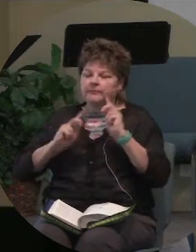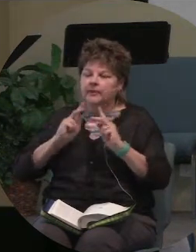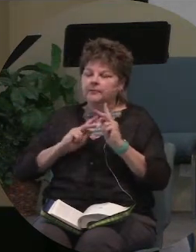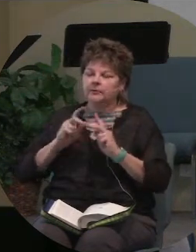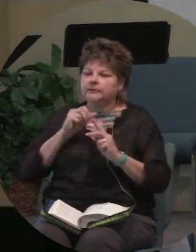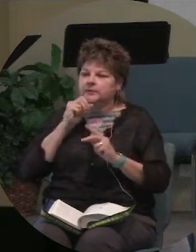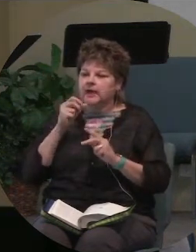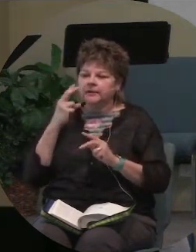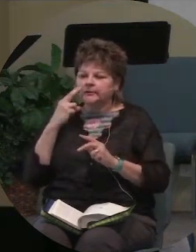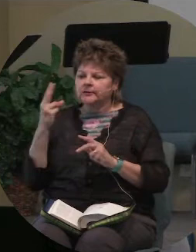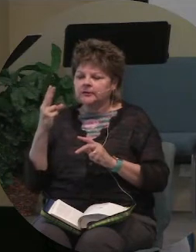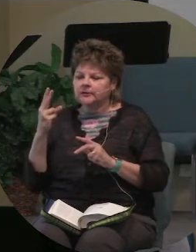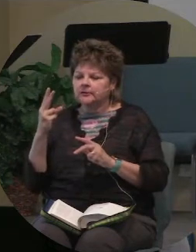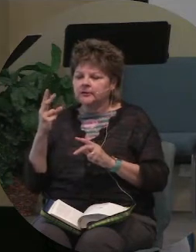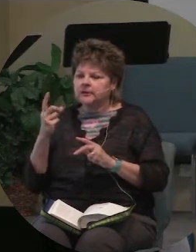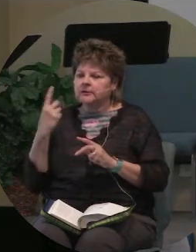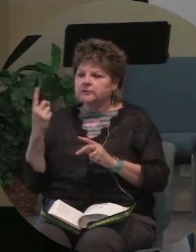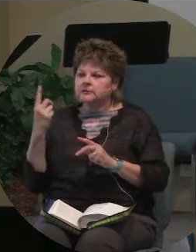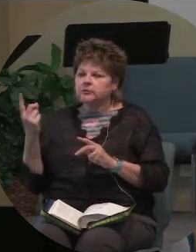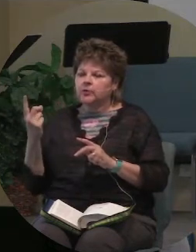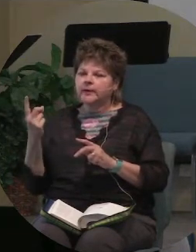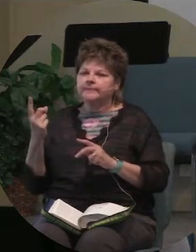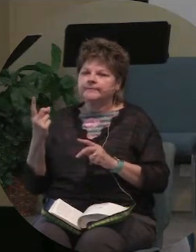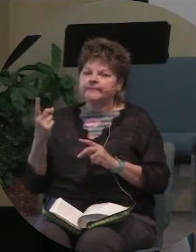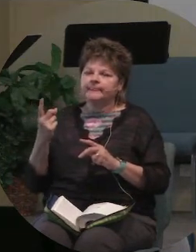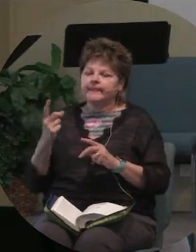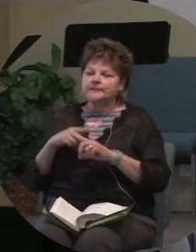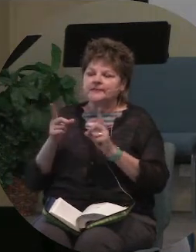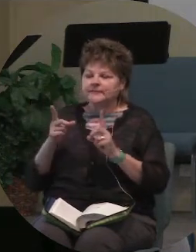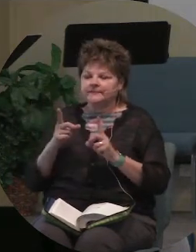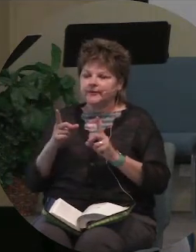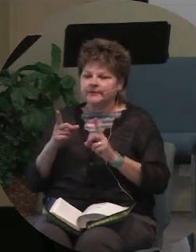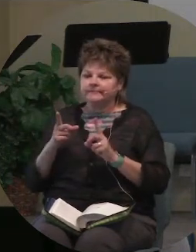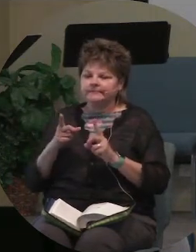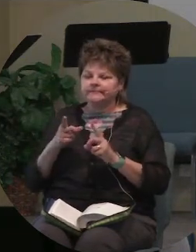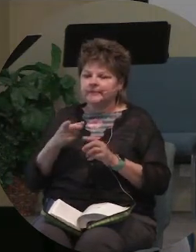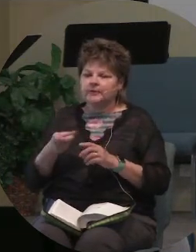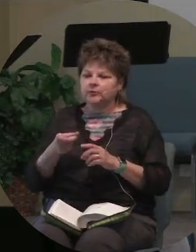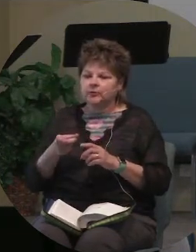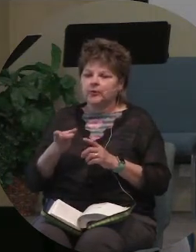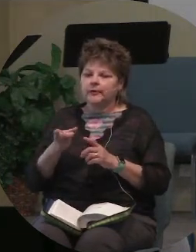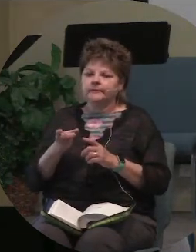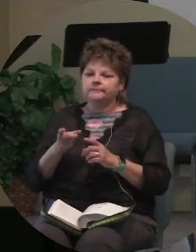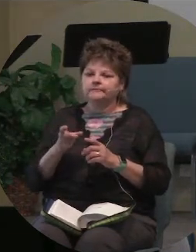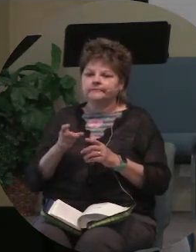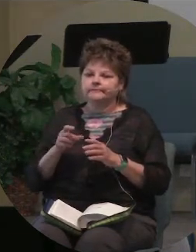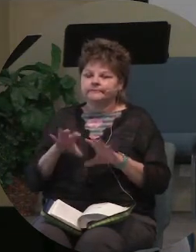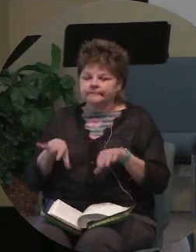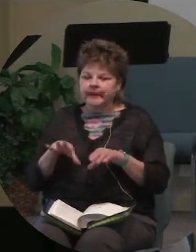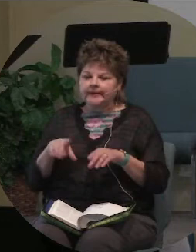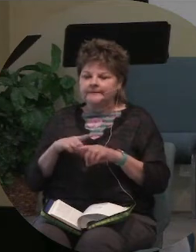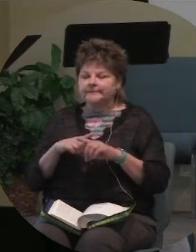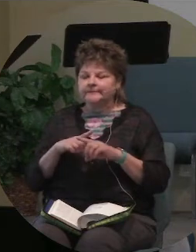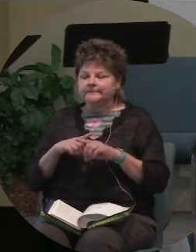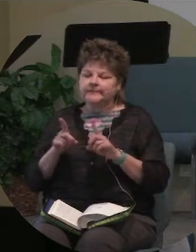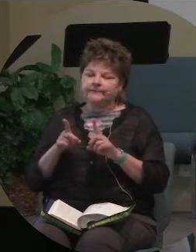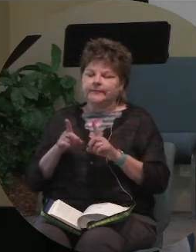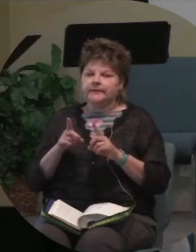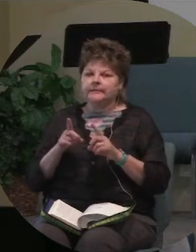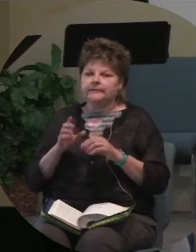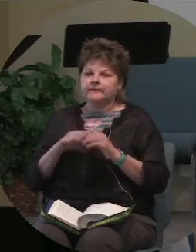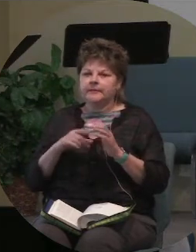at someone who's different than you, to not look at someone who behaves differently than you do, and scorn them